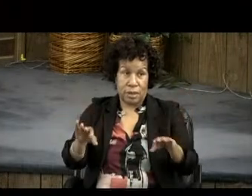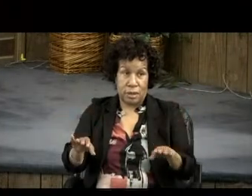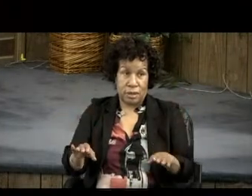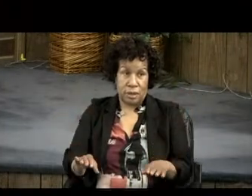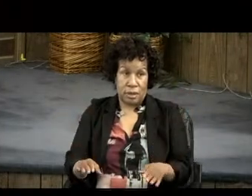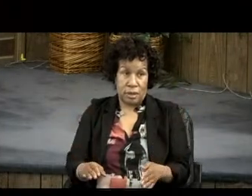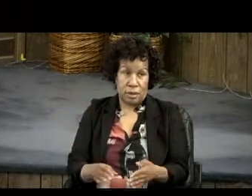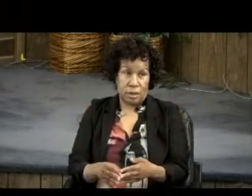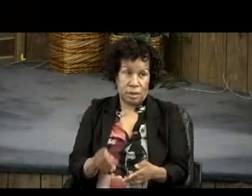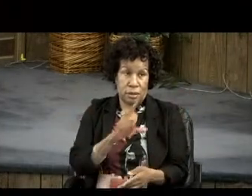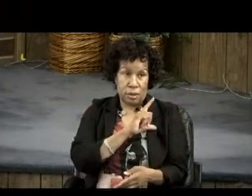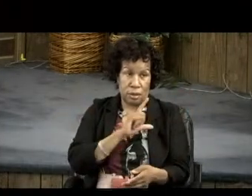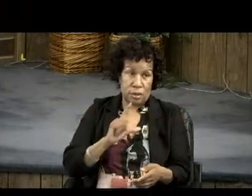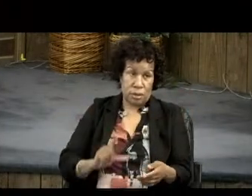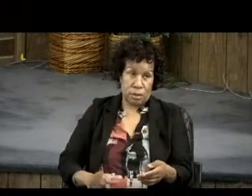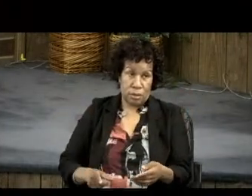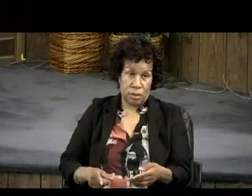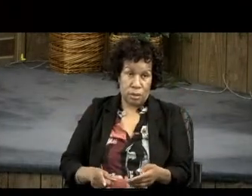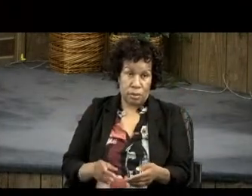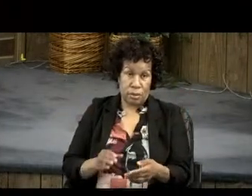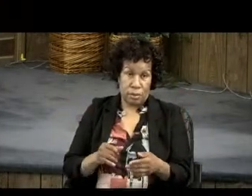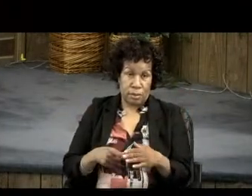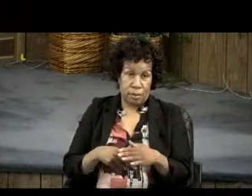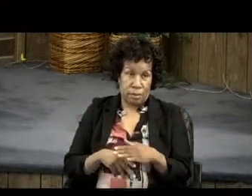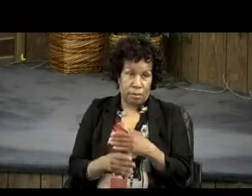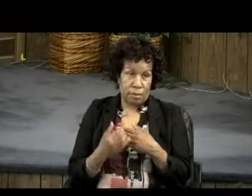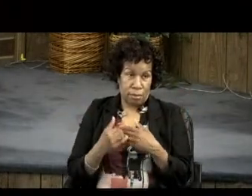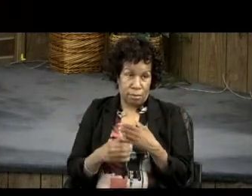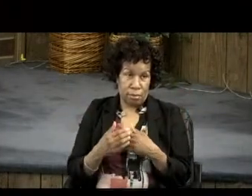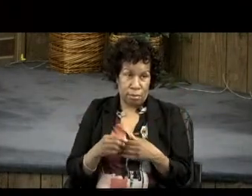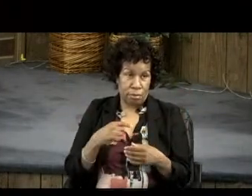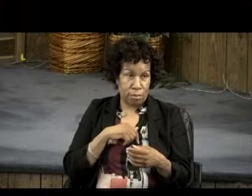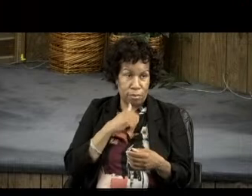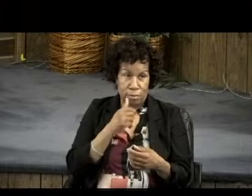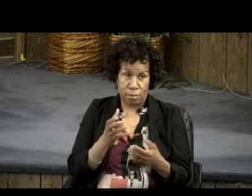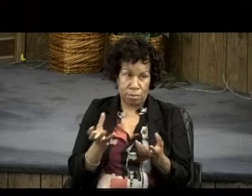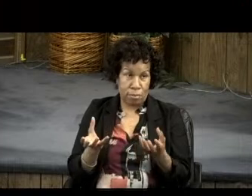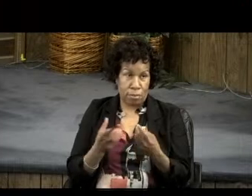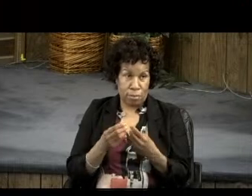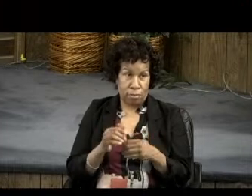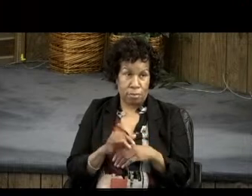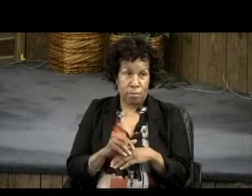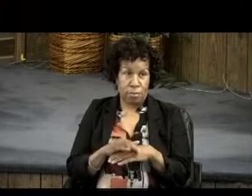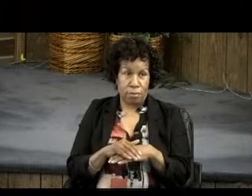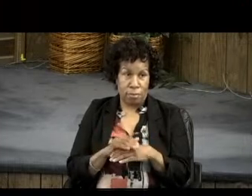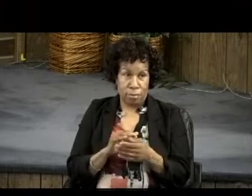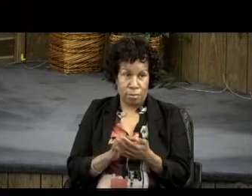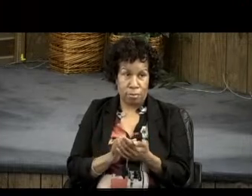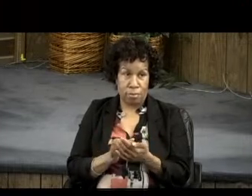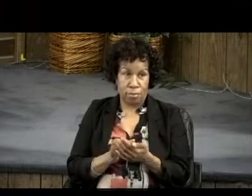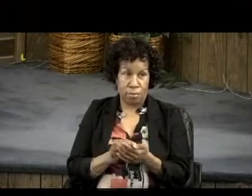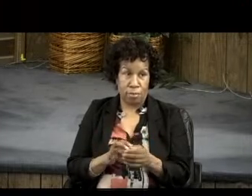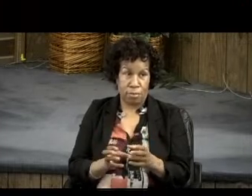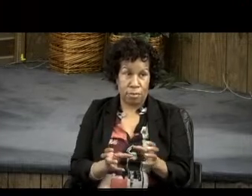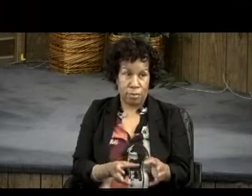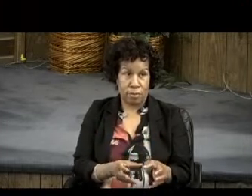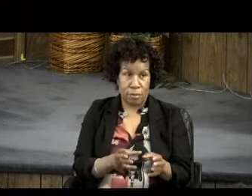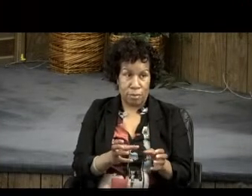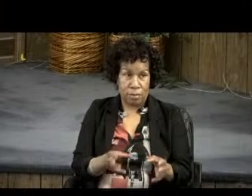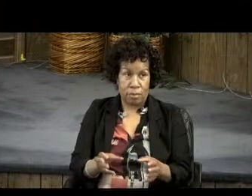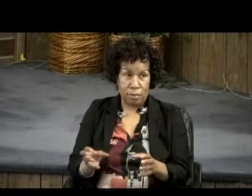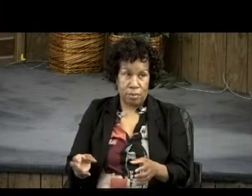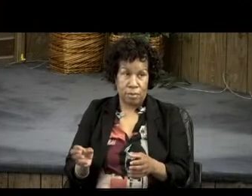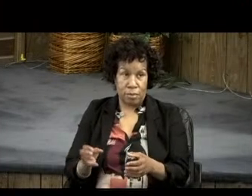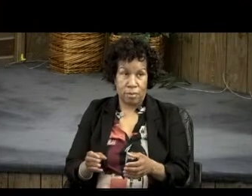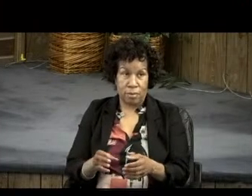walking. The Lord is my shepherd. I shall not walk. And he was leaning over, picking up rocks from the creek.